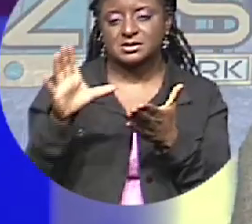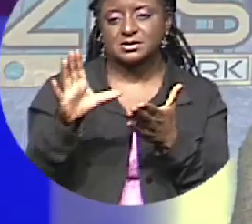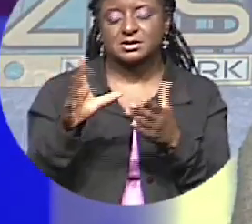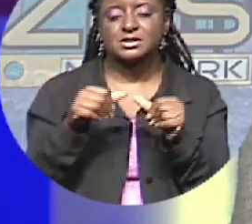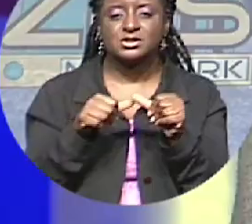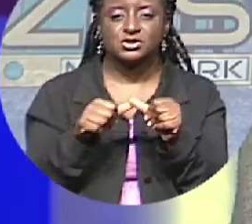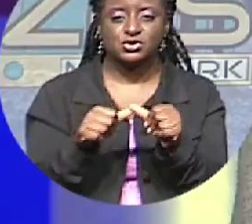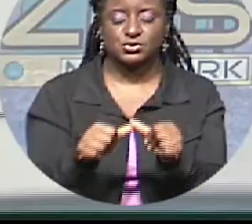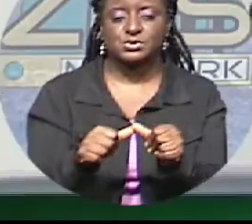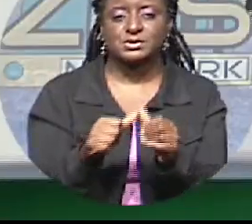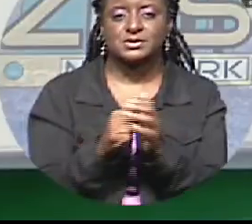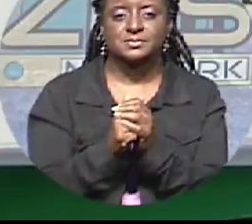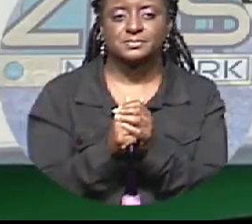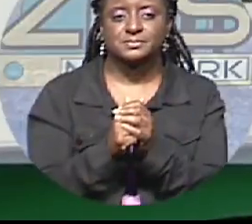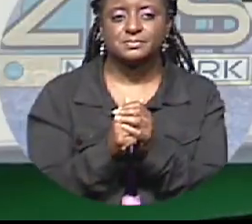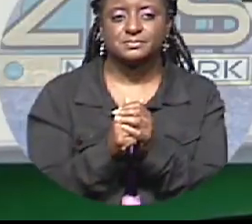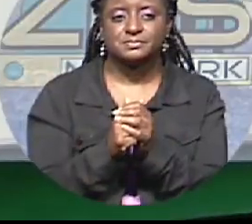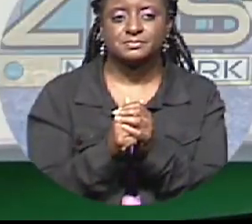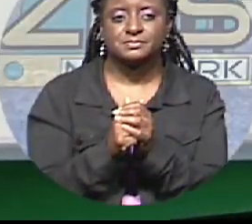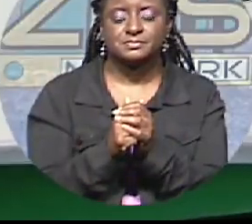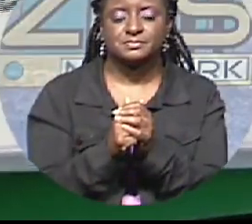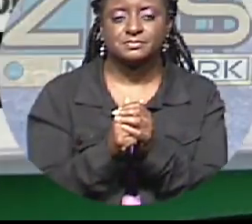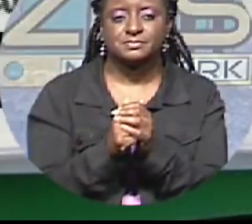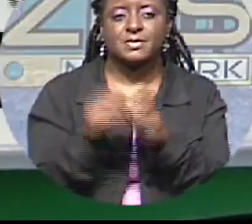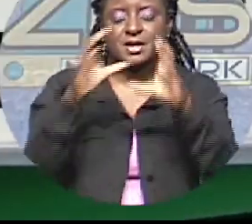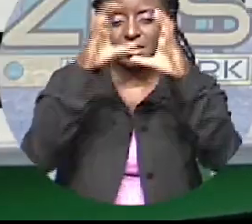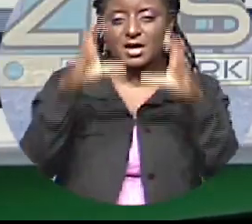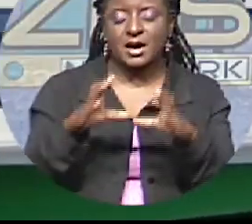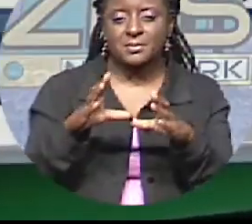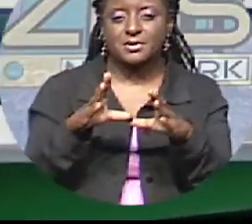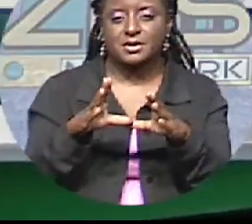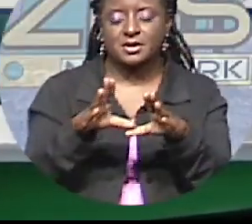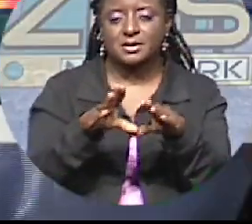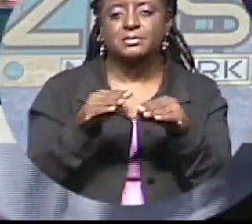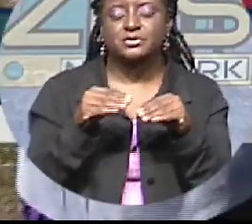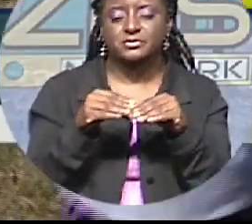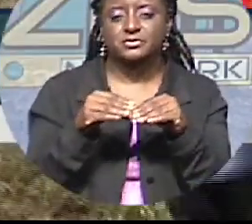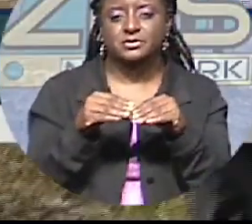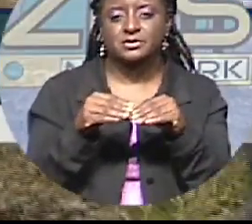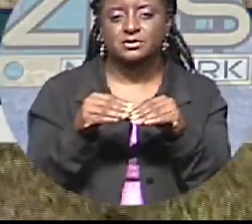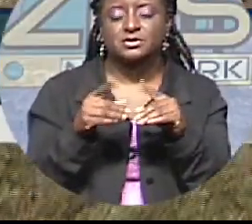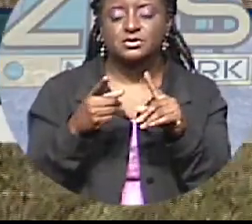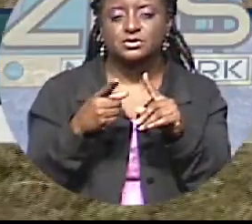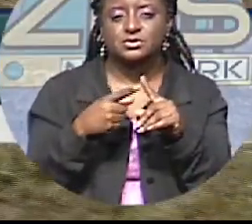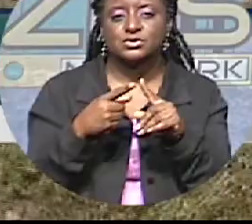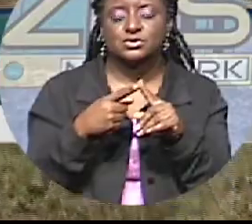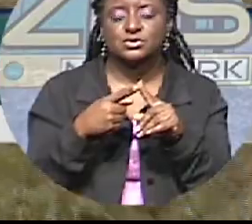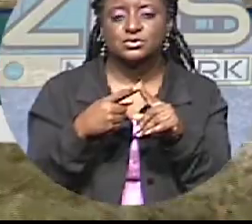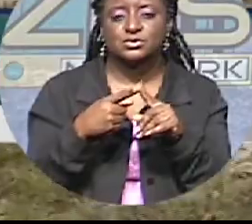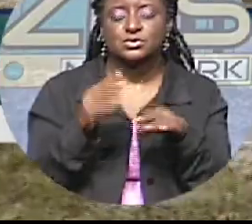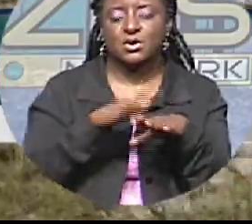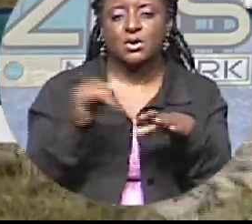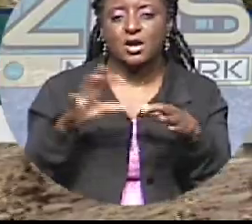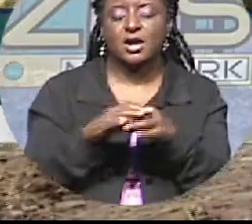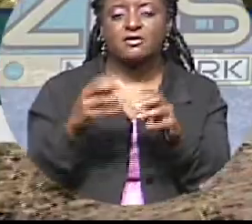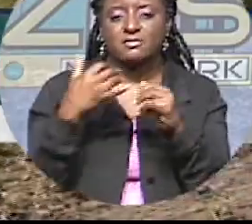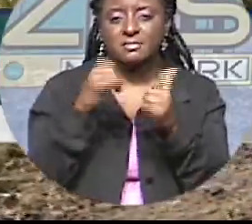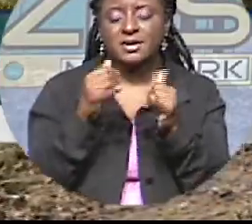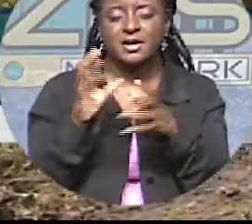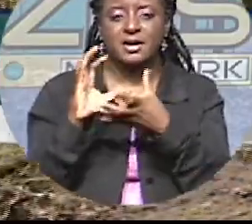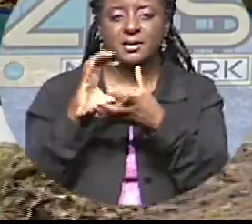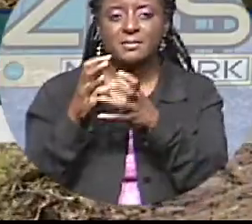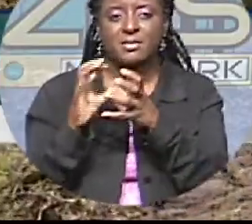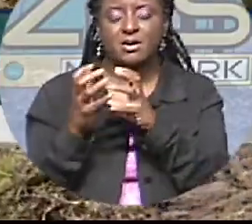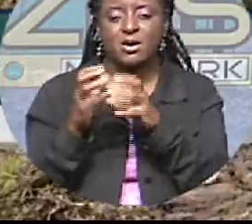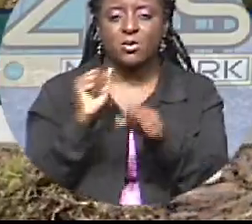update. Cabinet approval have been given to the call of play ball, so the tractors were in place signaling that work has